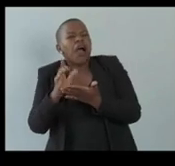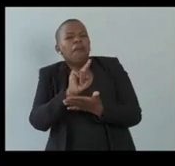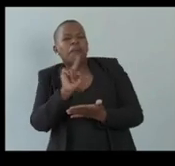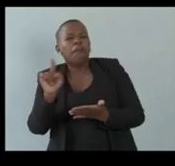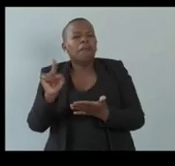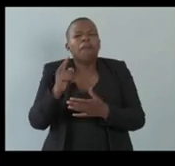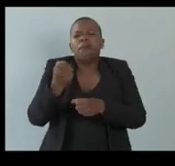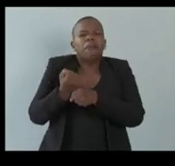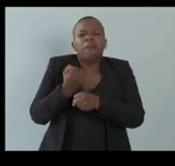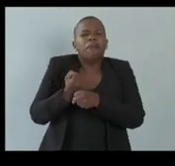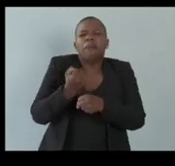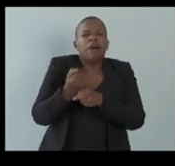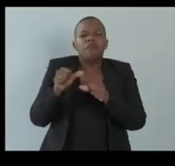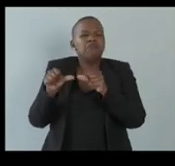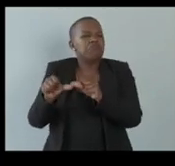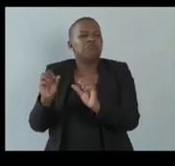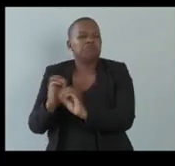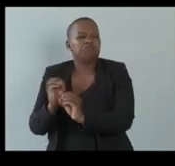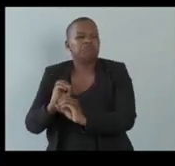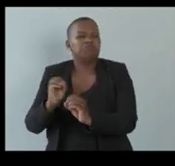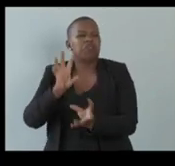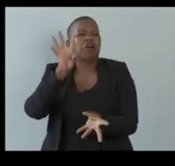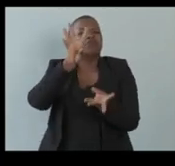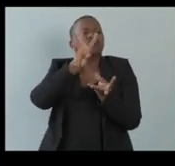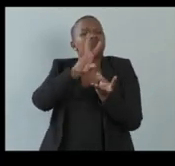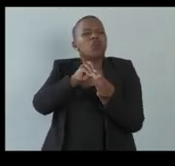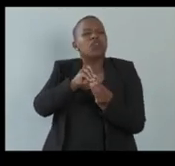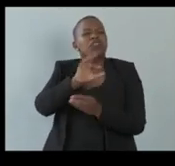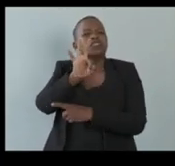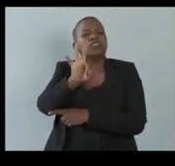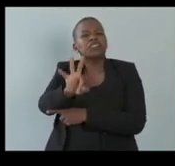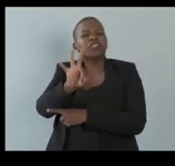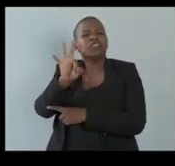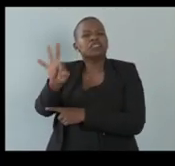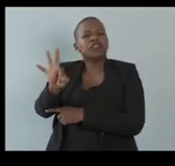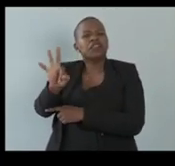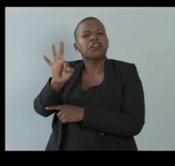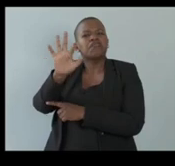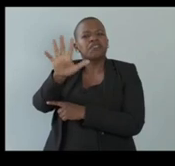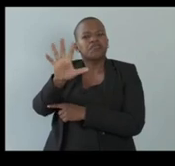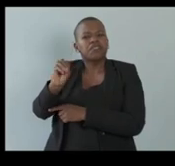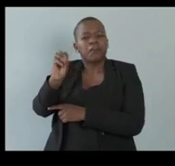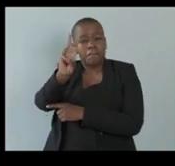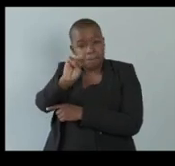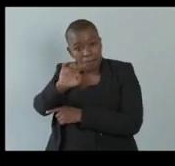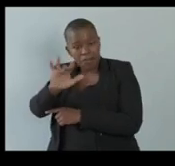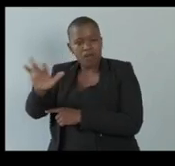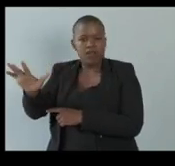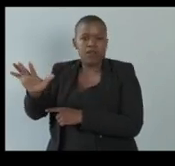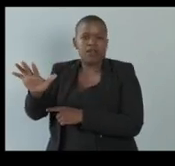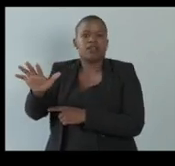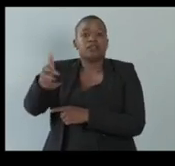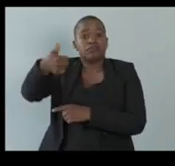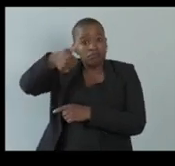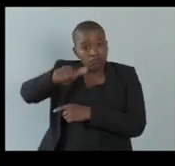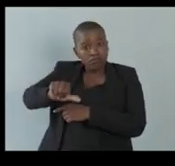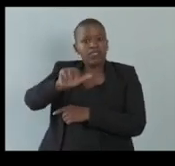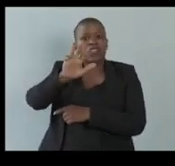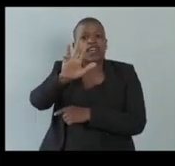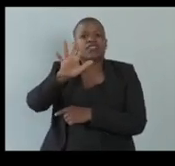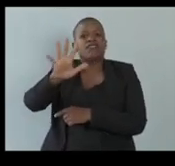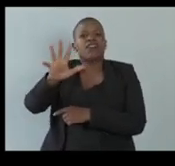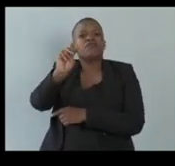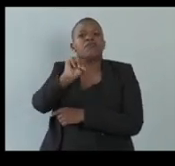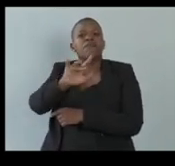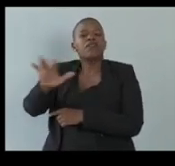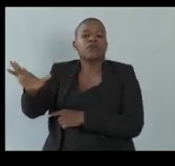this totaled 334 million, and for Altron Document Solutions, 95 million, as well as the 33 million